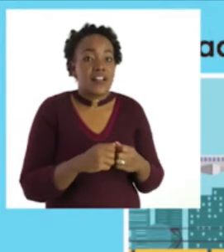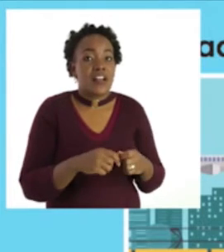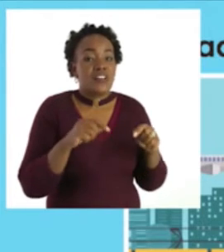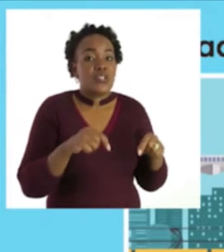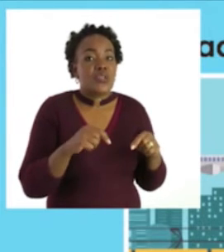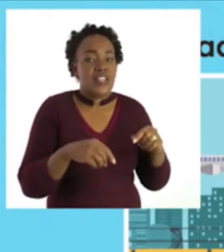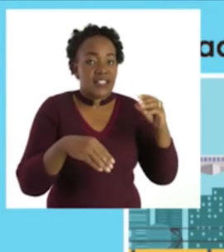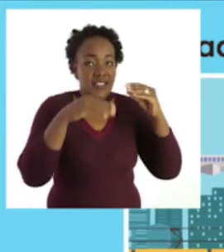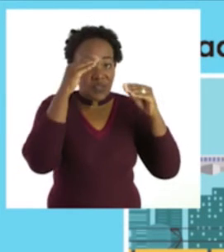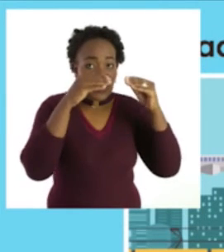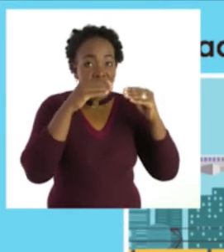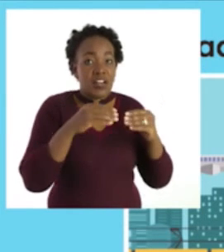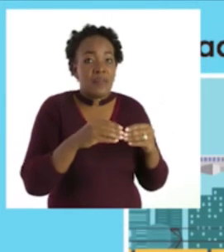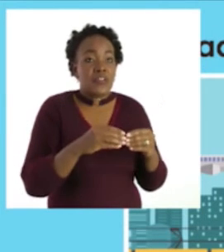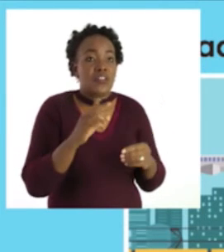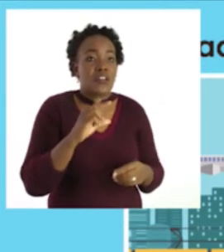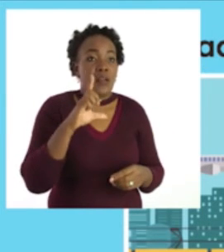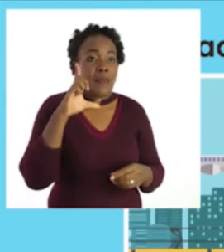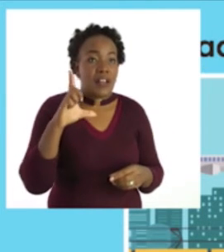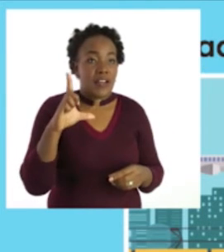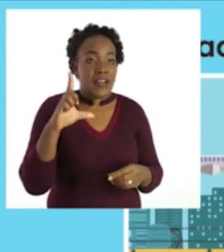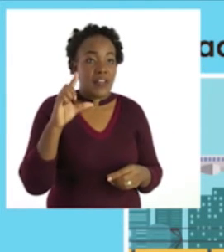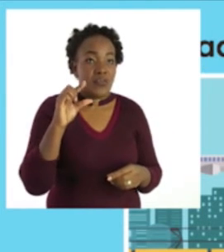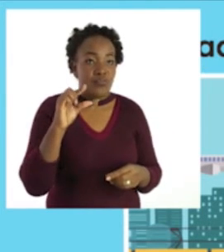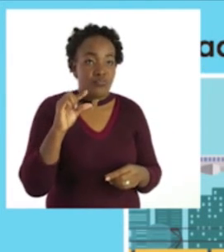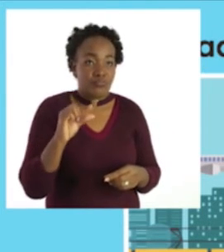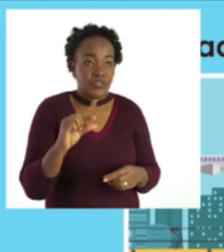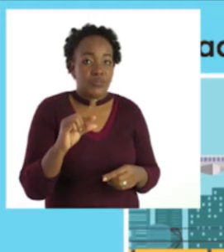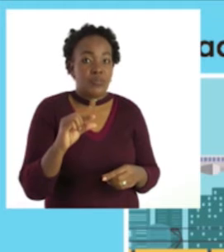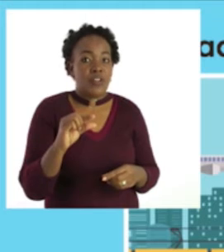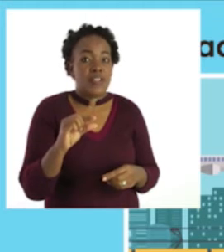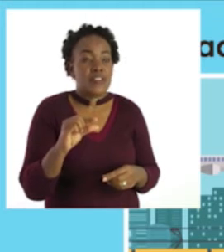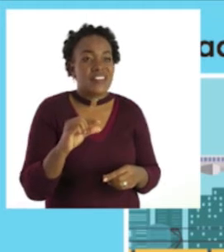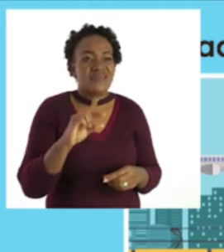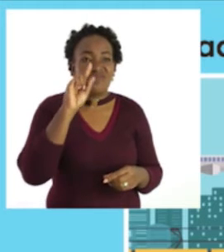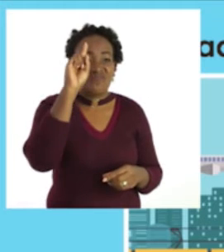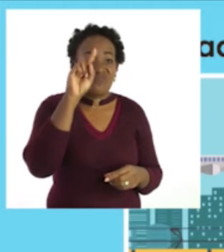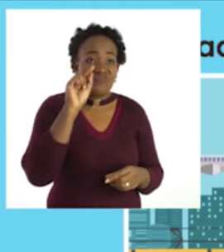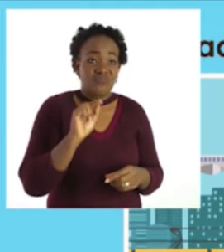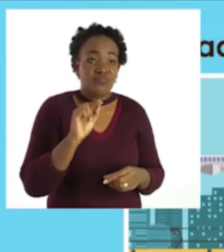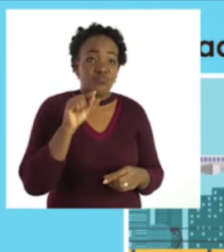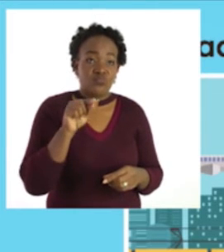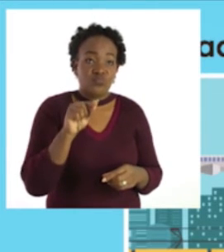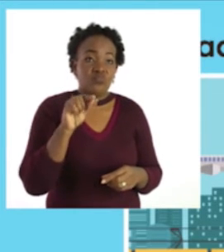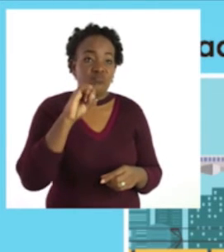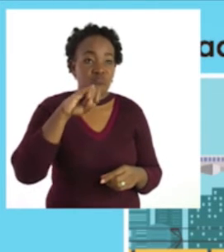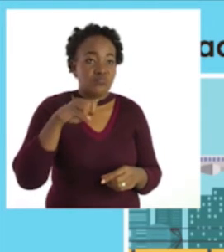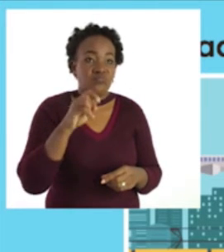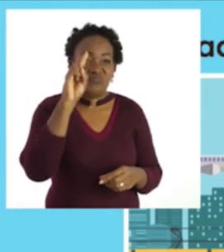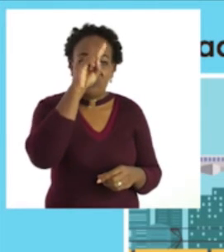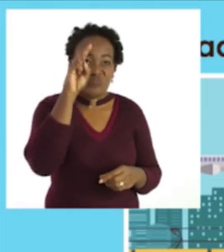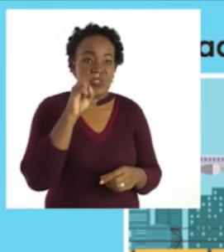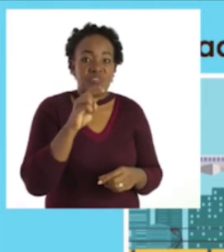In today's lesson, we are going to talk about capital letters, punctuation, plural